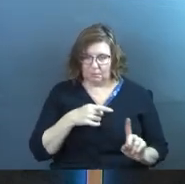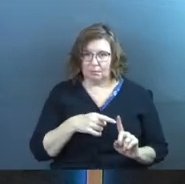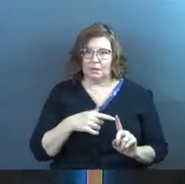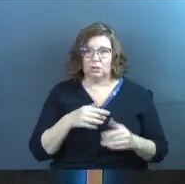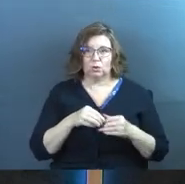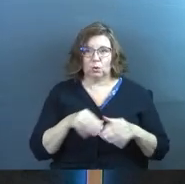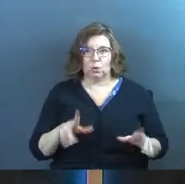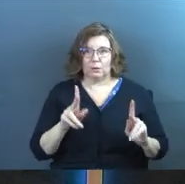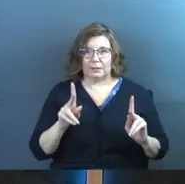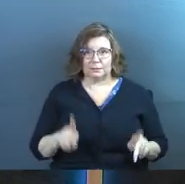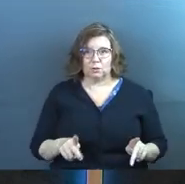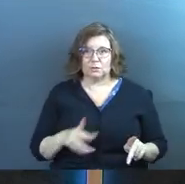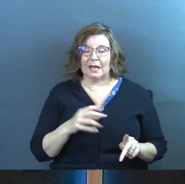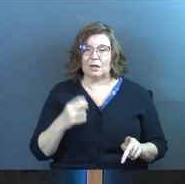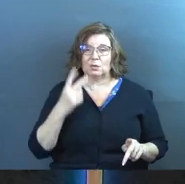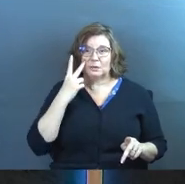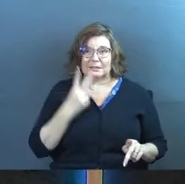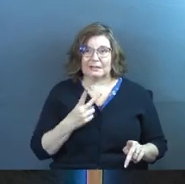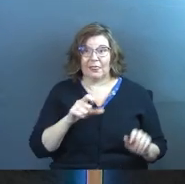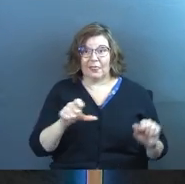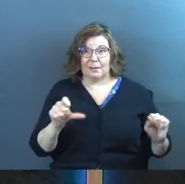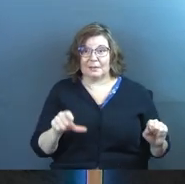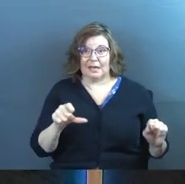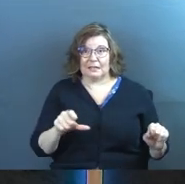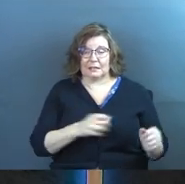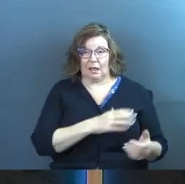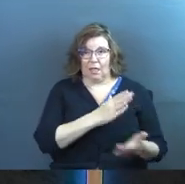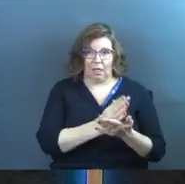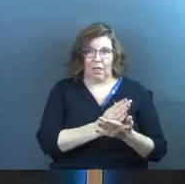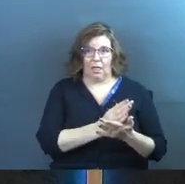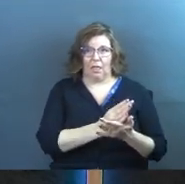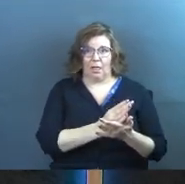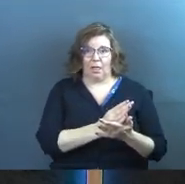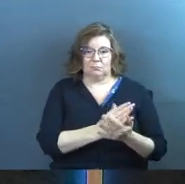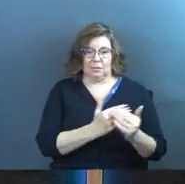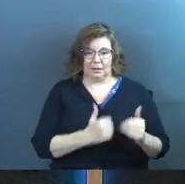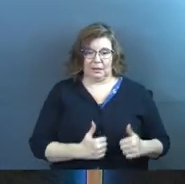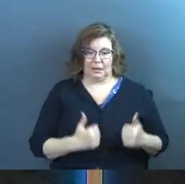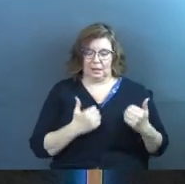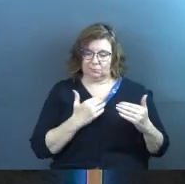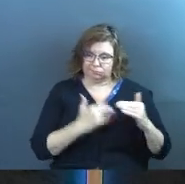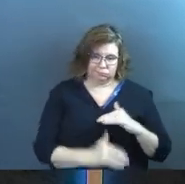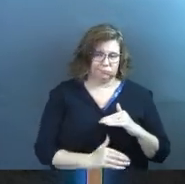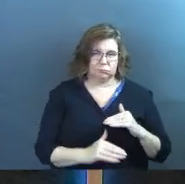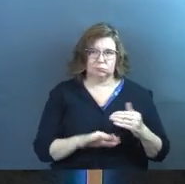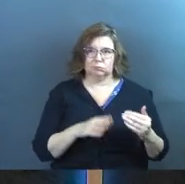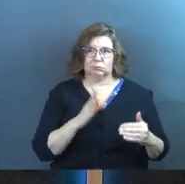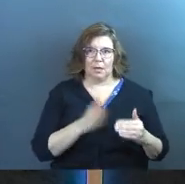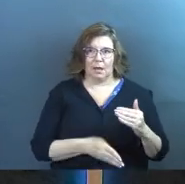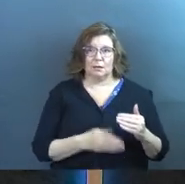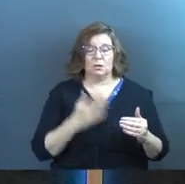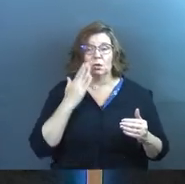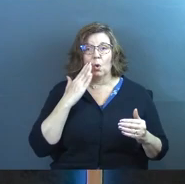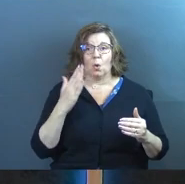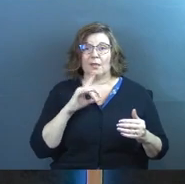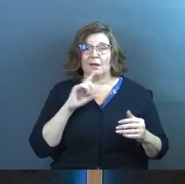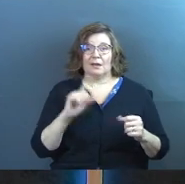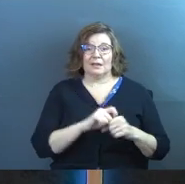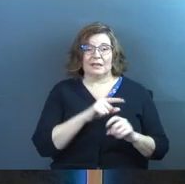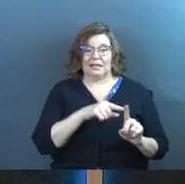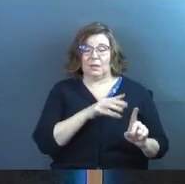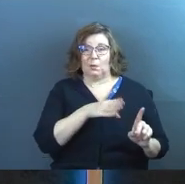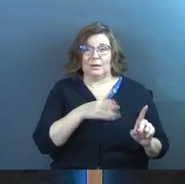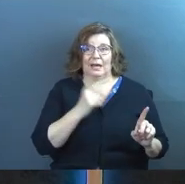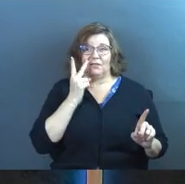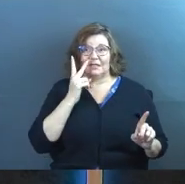And to lose this person, and to see their potential get stifled, and to see their life come to such a quick end, and to know that ultimately he